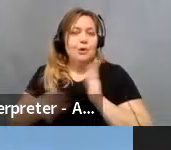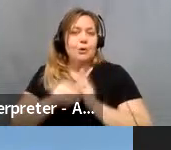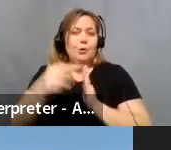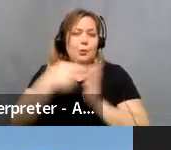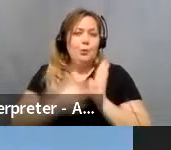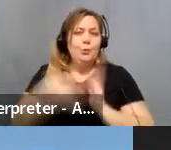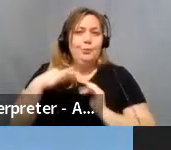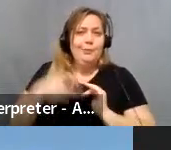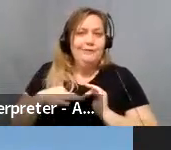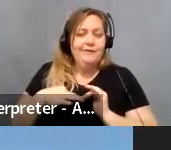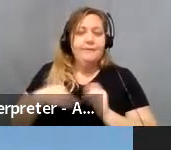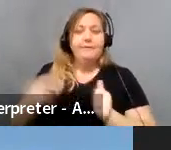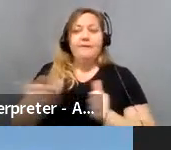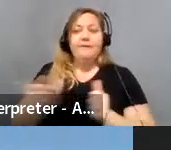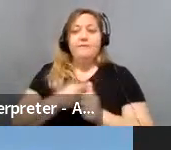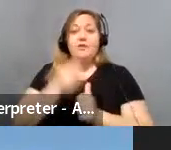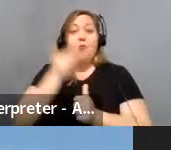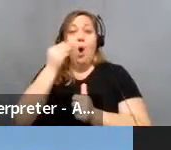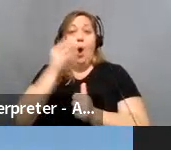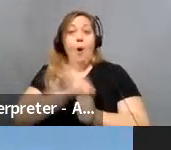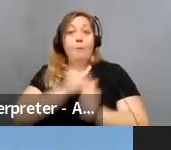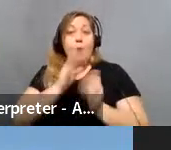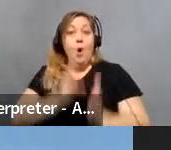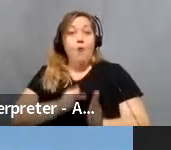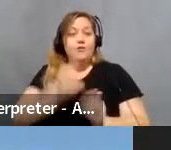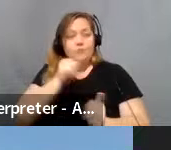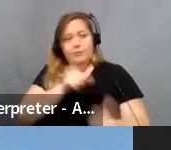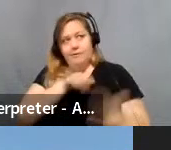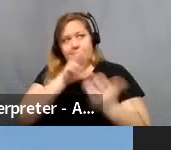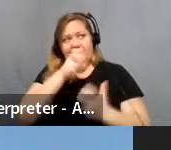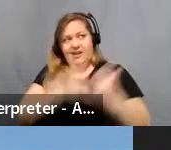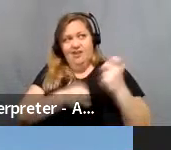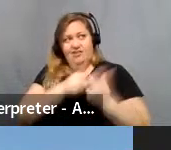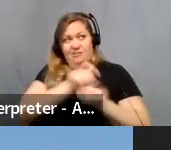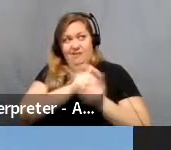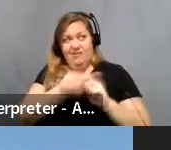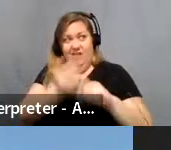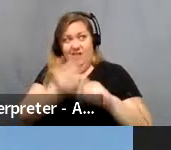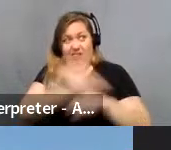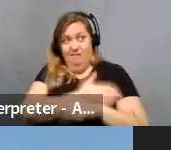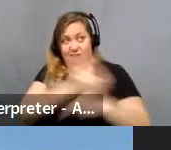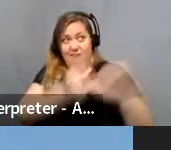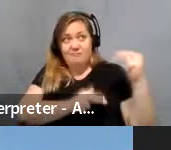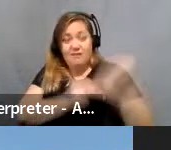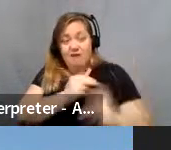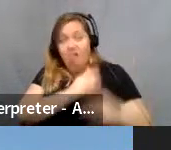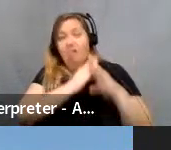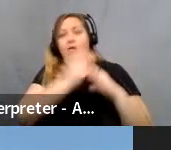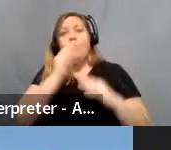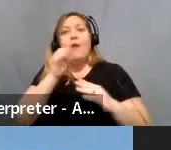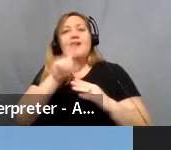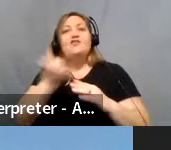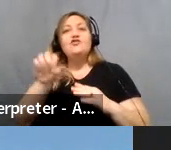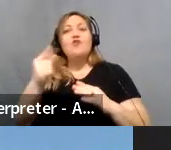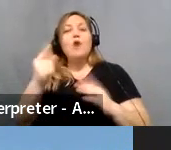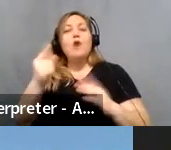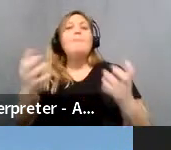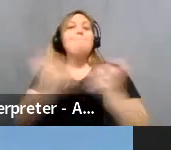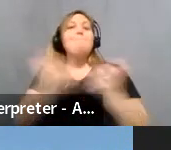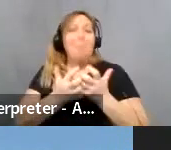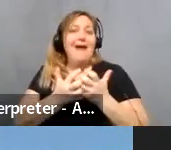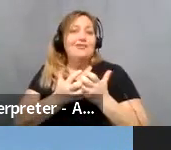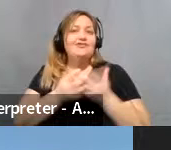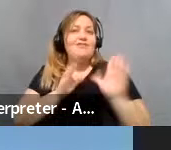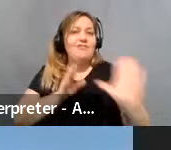First, homeowners of existing buildings won't run into issues when they go to make an alteration to their building because the zoning will better match what's actually on the